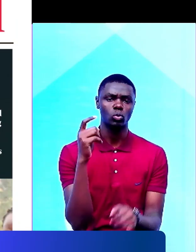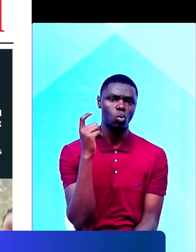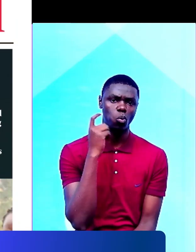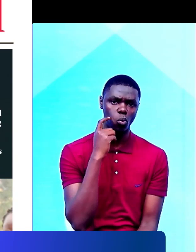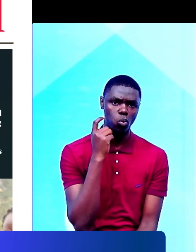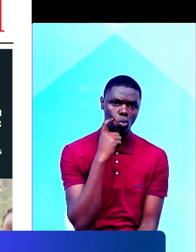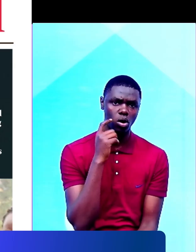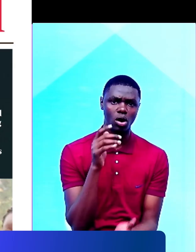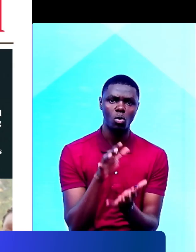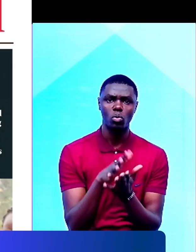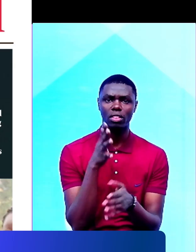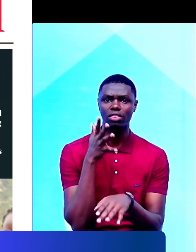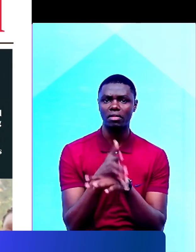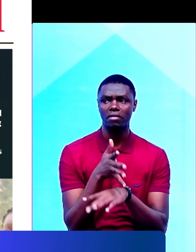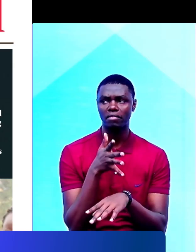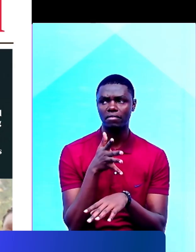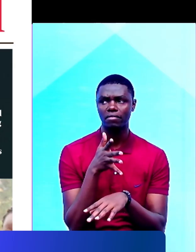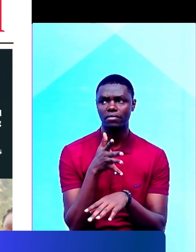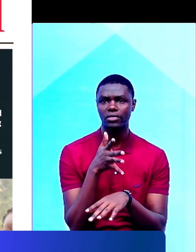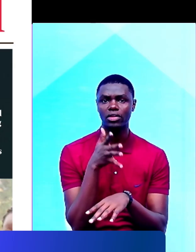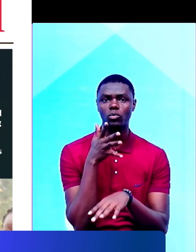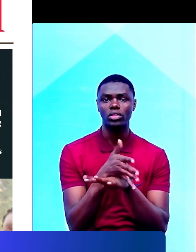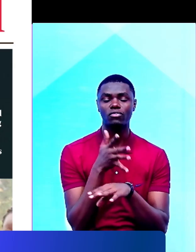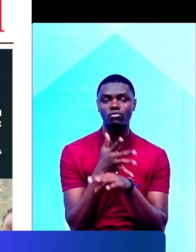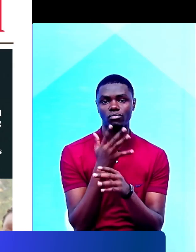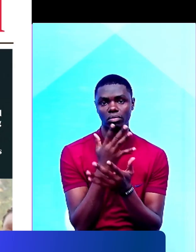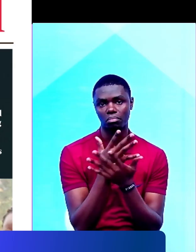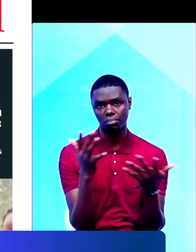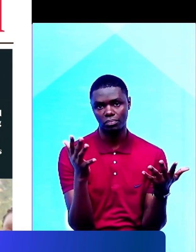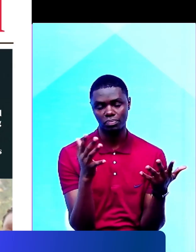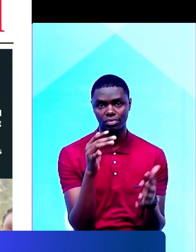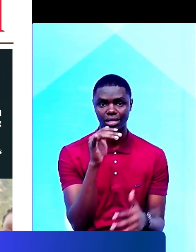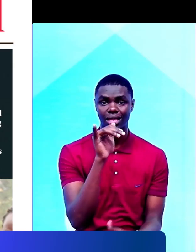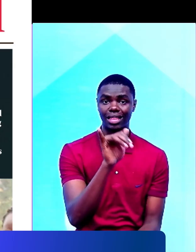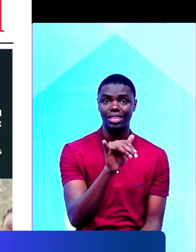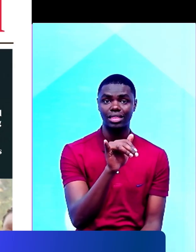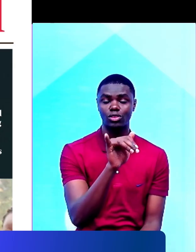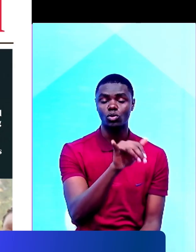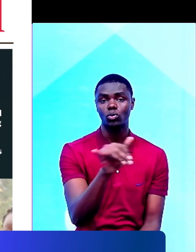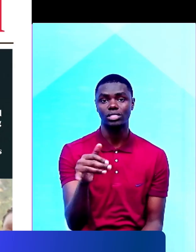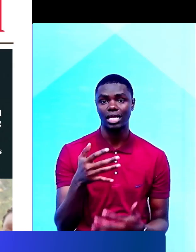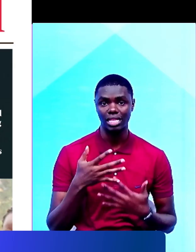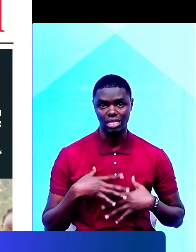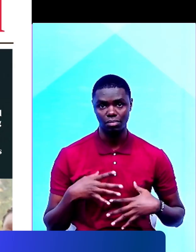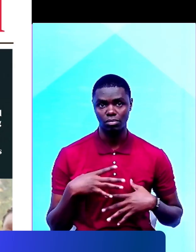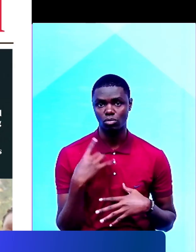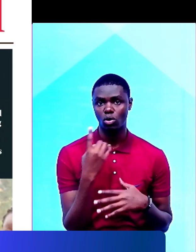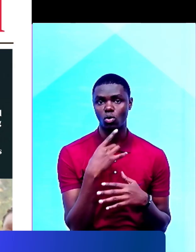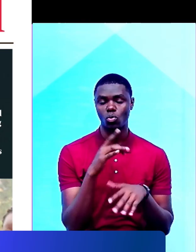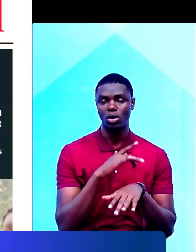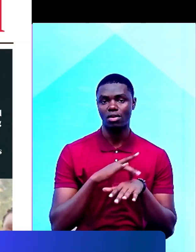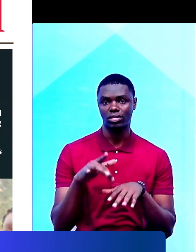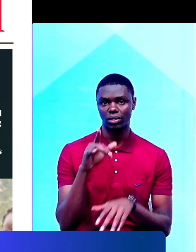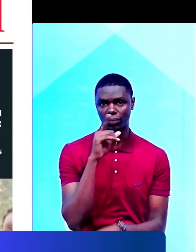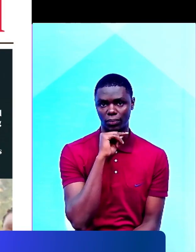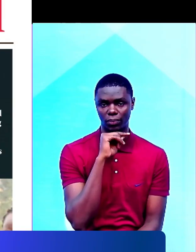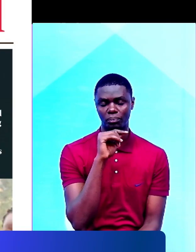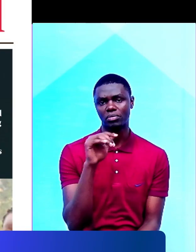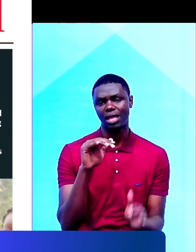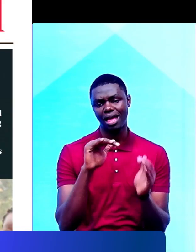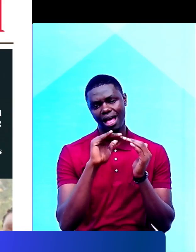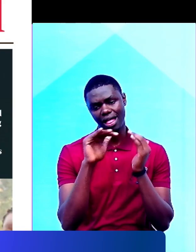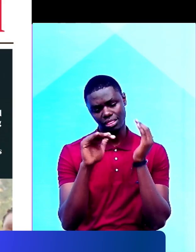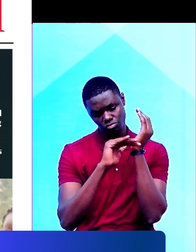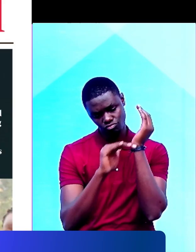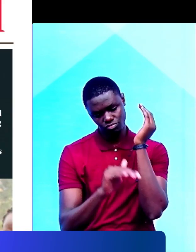with fake products, and that are those are the people who are really much affected. And at the bottom, they're